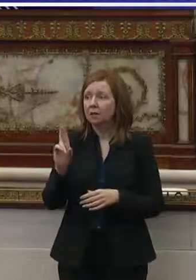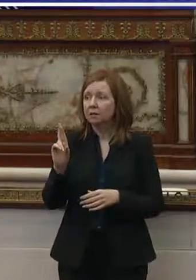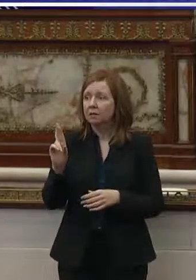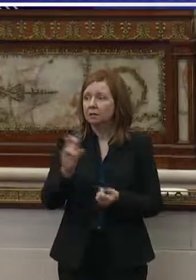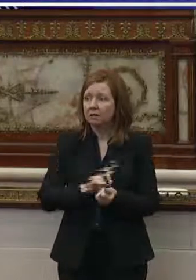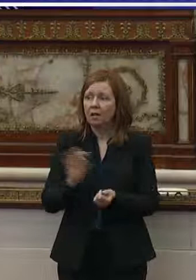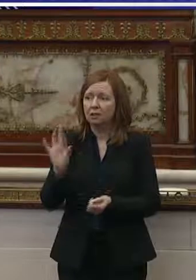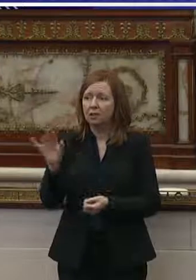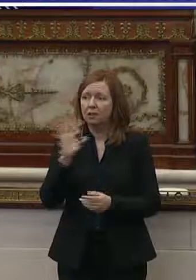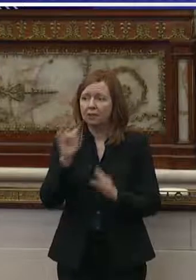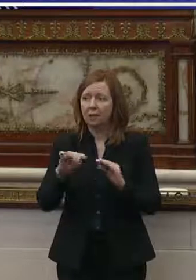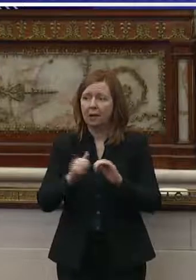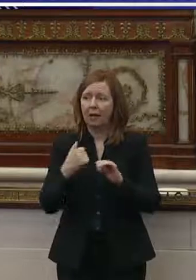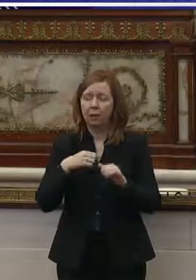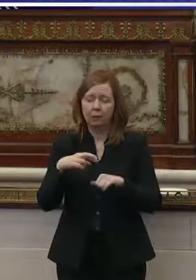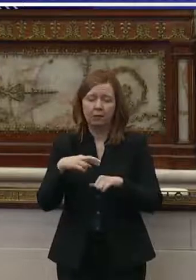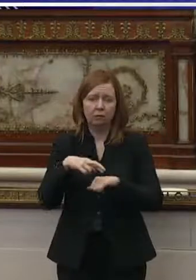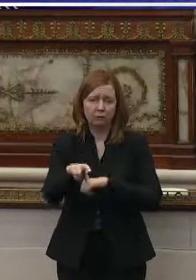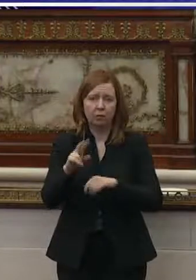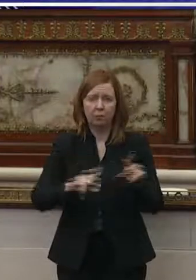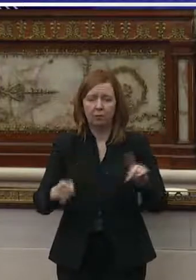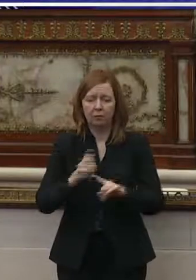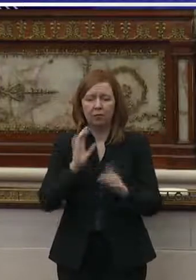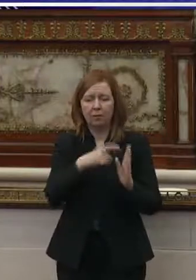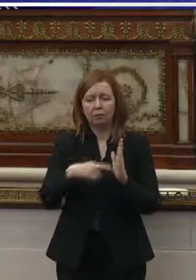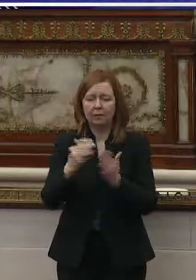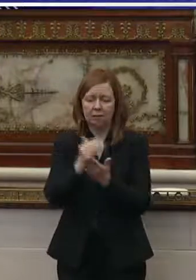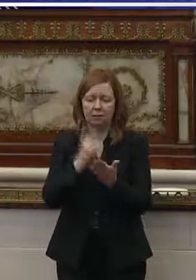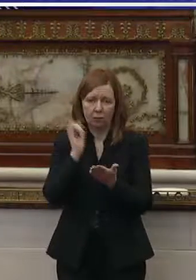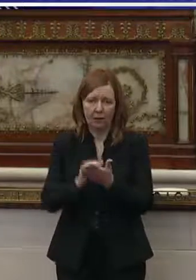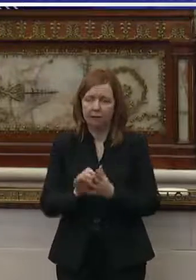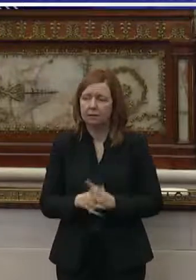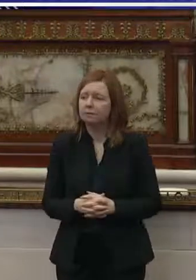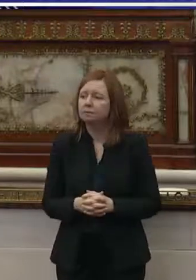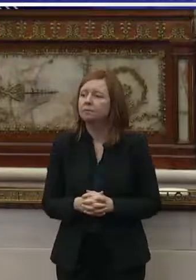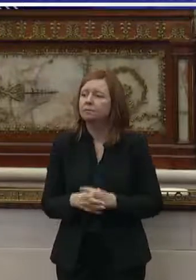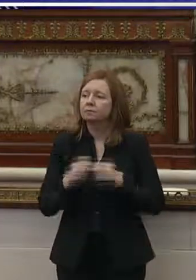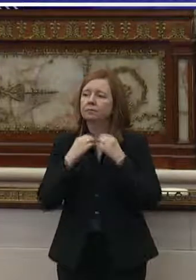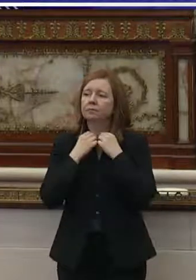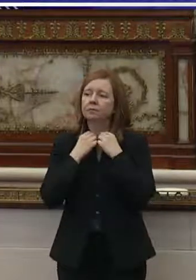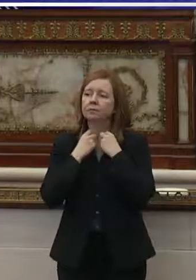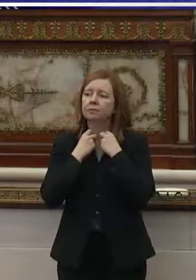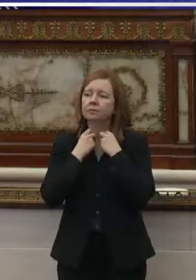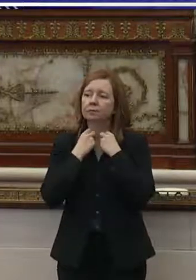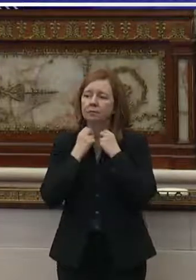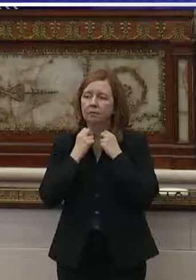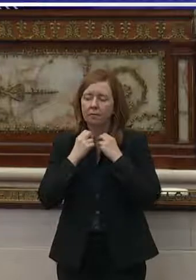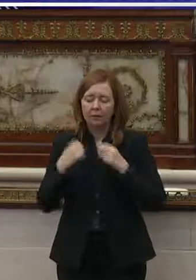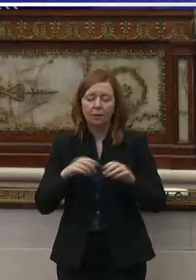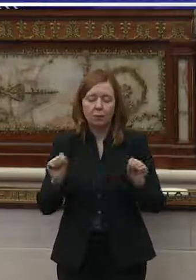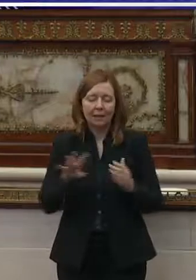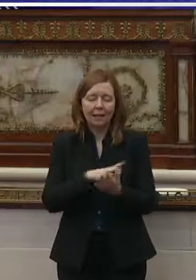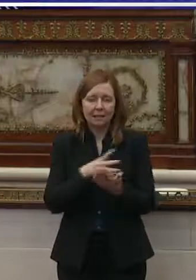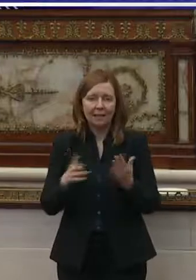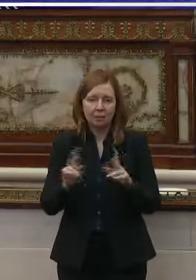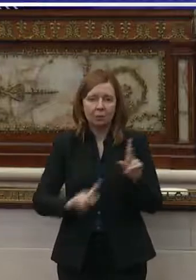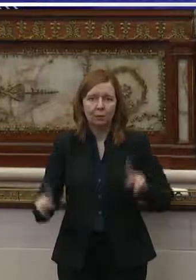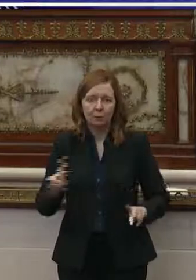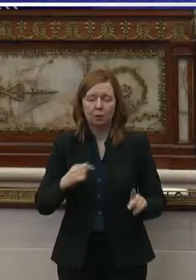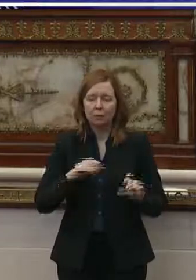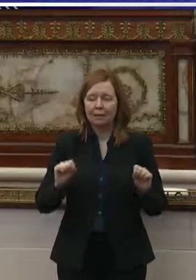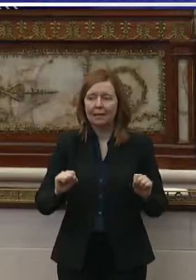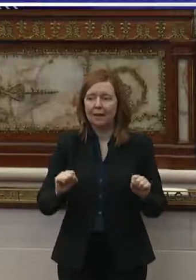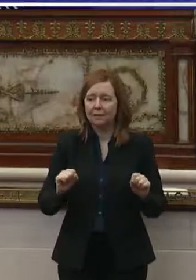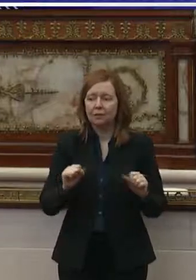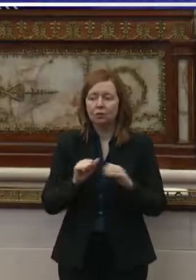we'll be referring to folks from off our registration list for that facility. So we can schedule people, or we can direct